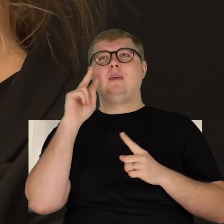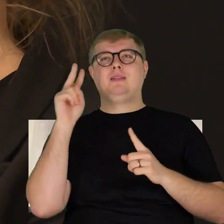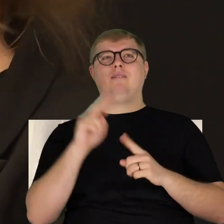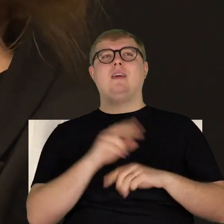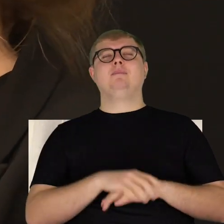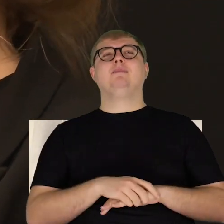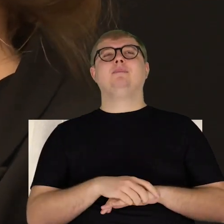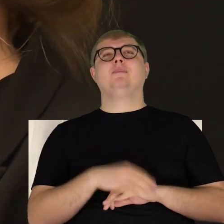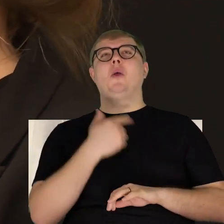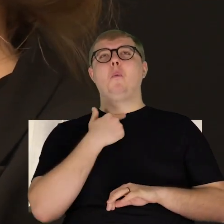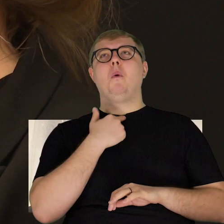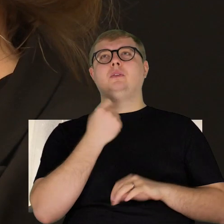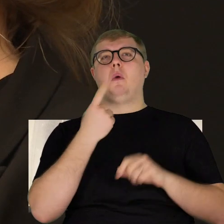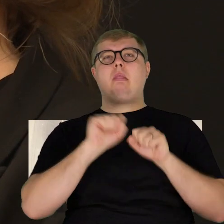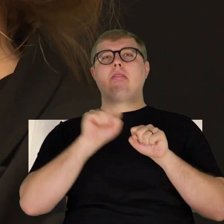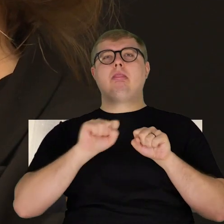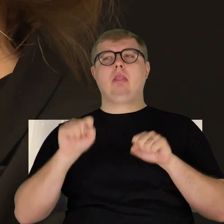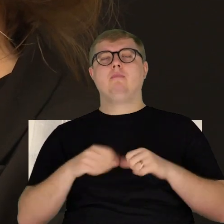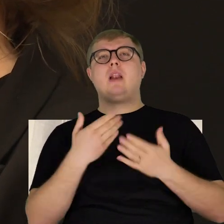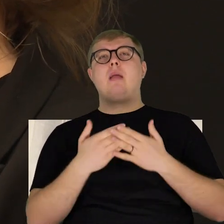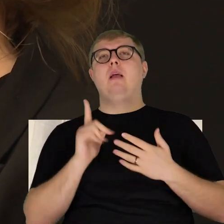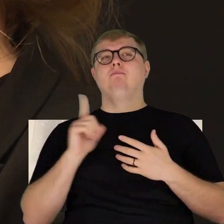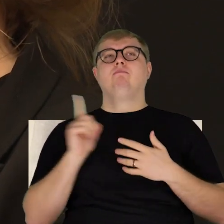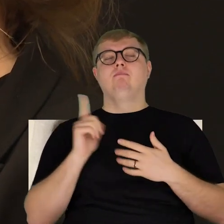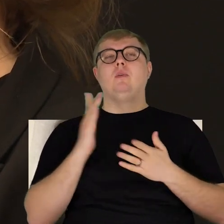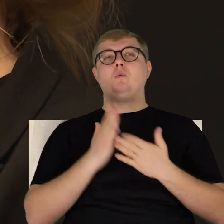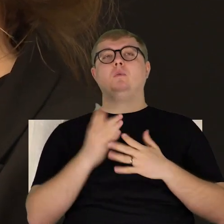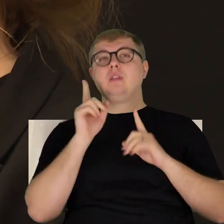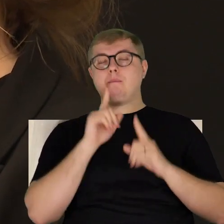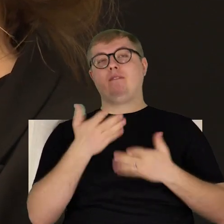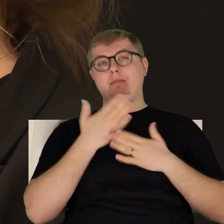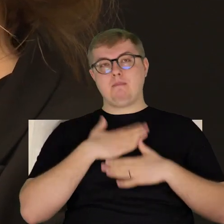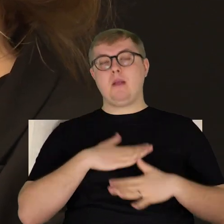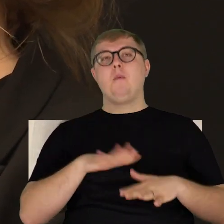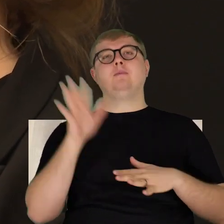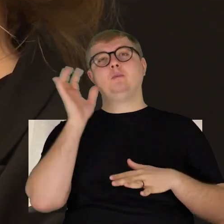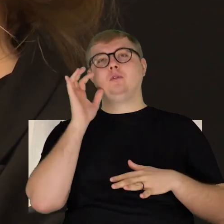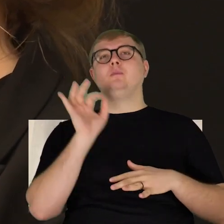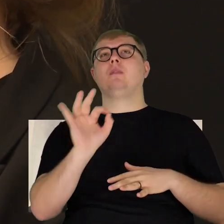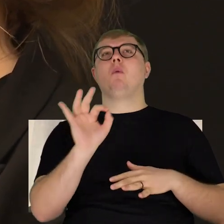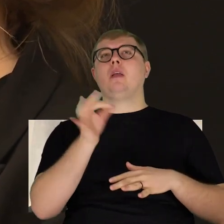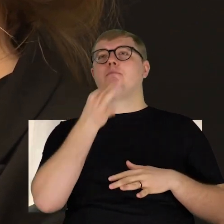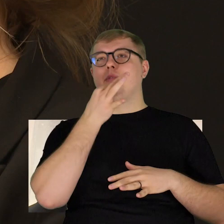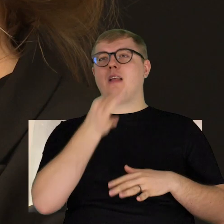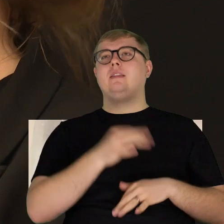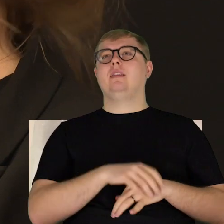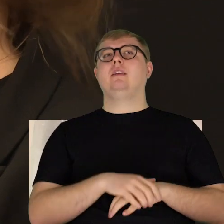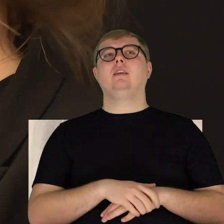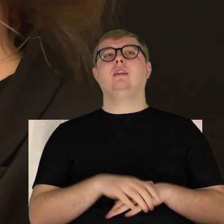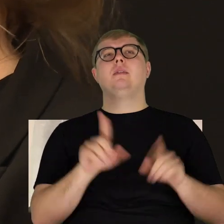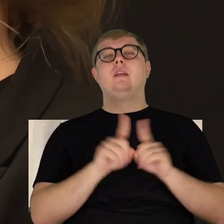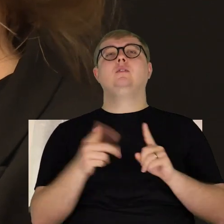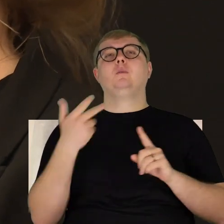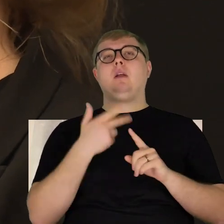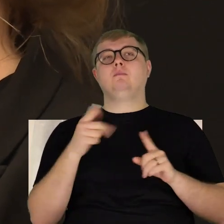Okay, so we're keen of, really happy to hear your question. The three of us. I mean, Vivien didn't talk,